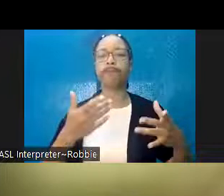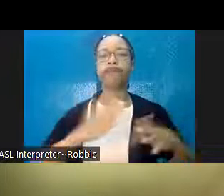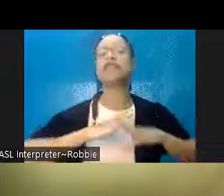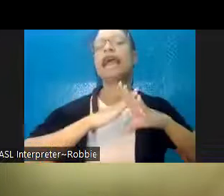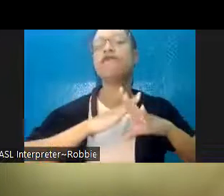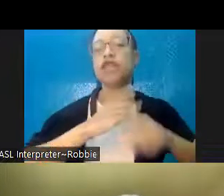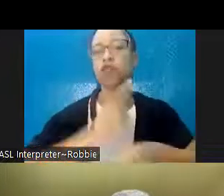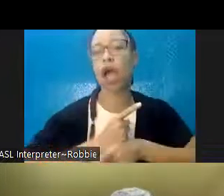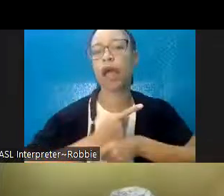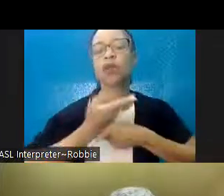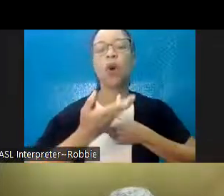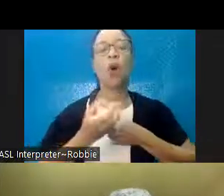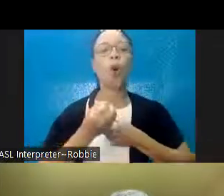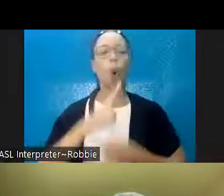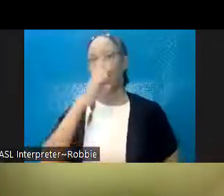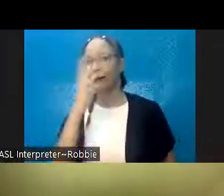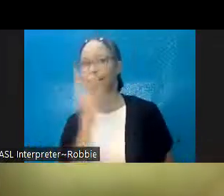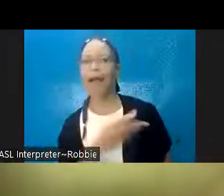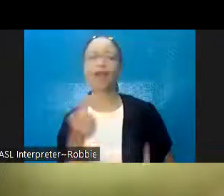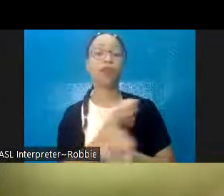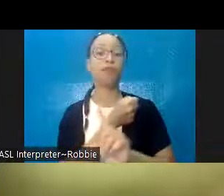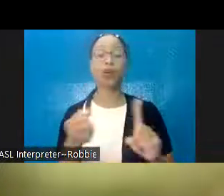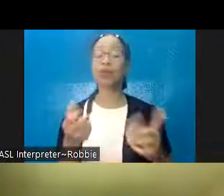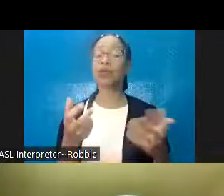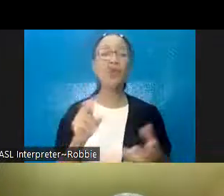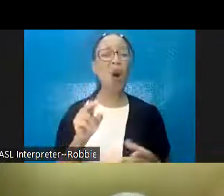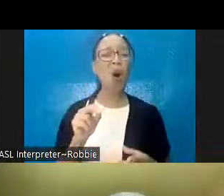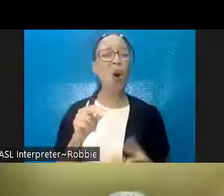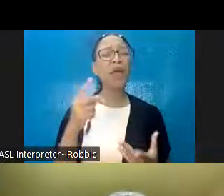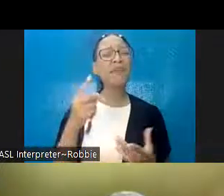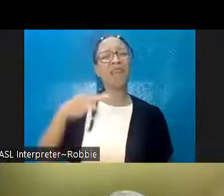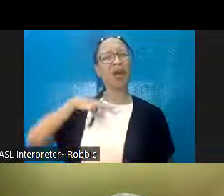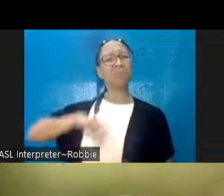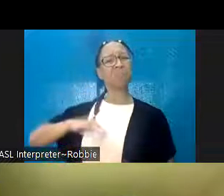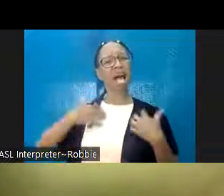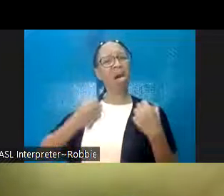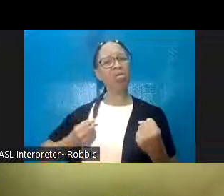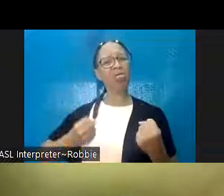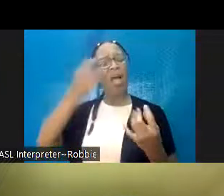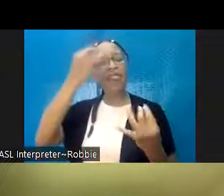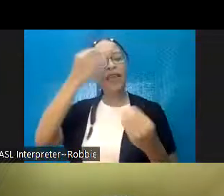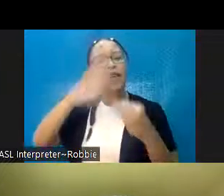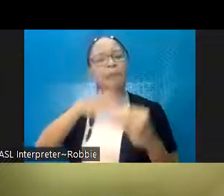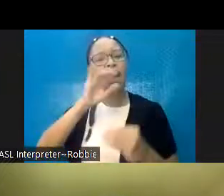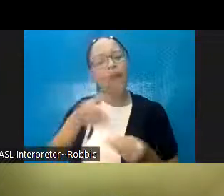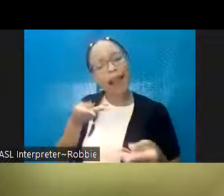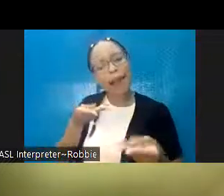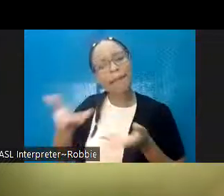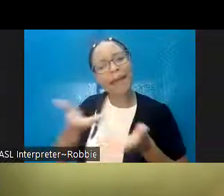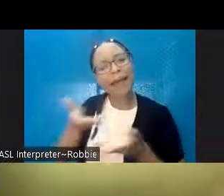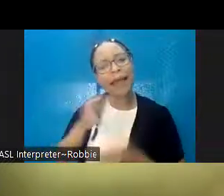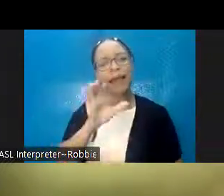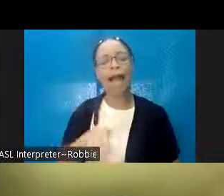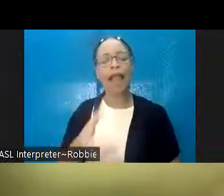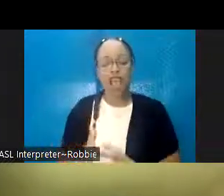right, or child abuse and neglect even, it's thinking about child well-being and mitigating child abuse and neglect. It